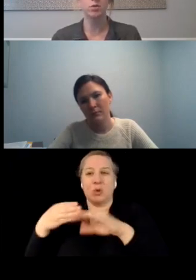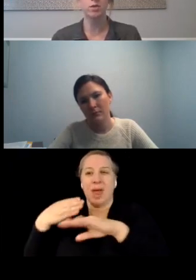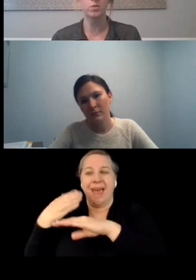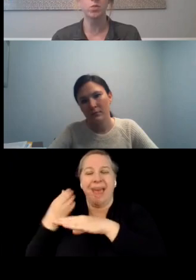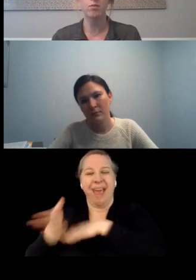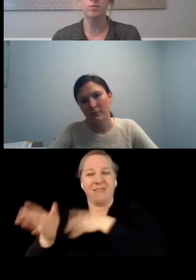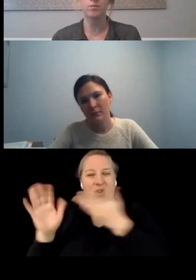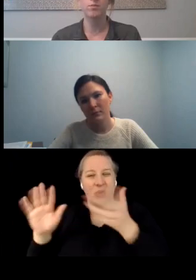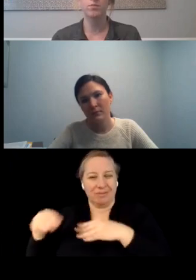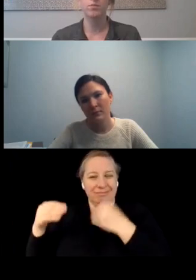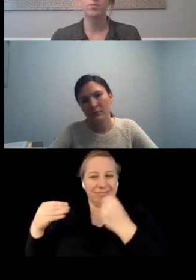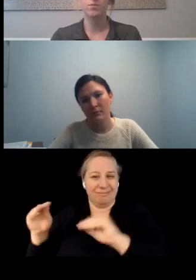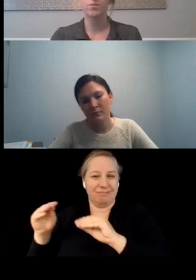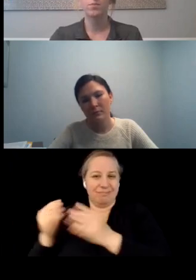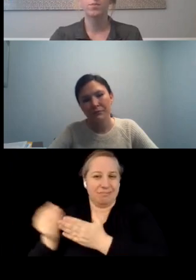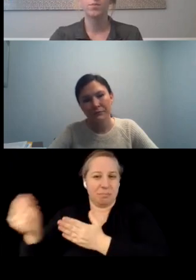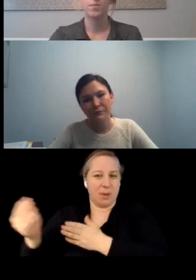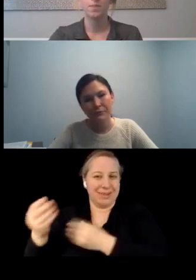sales world as well.